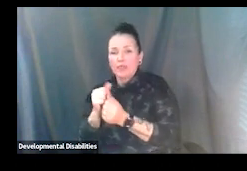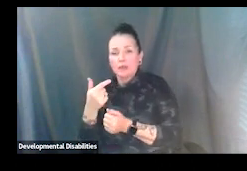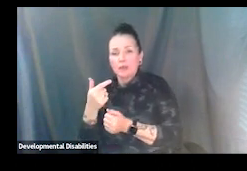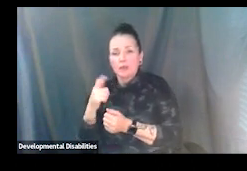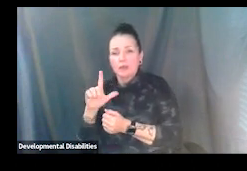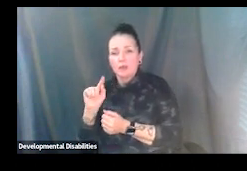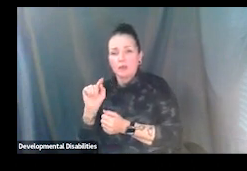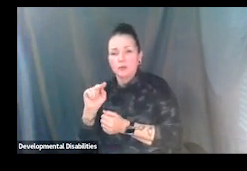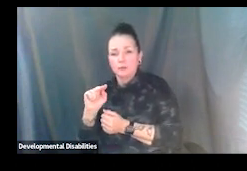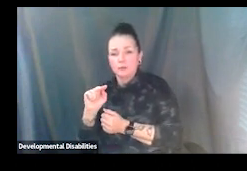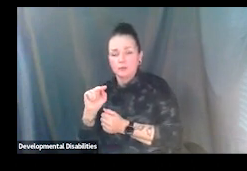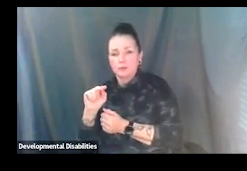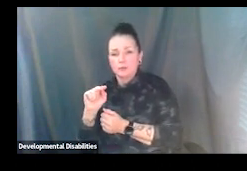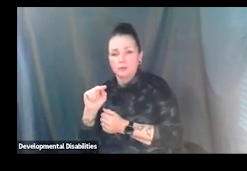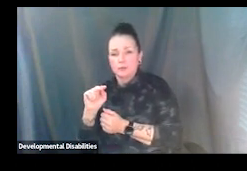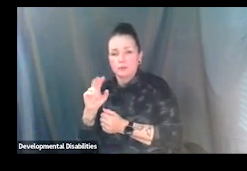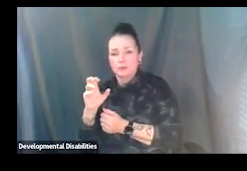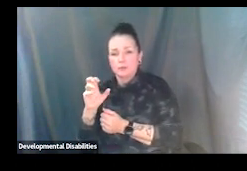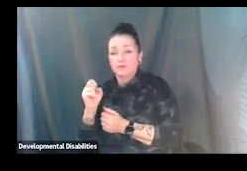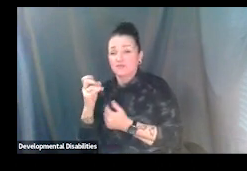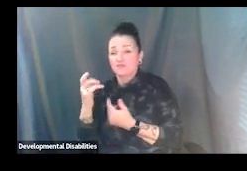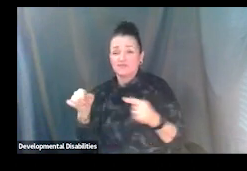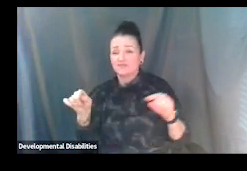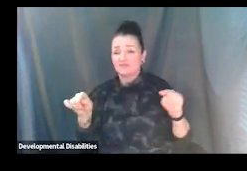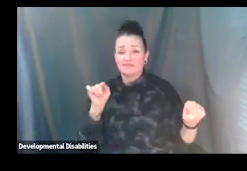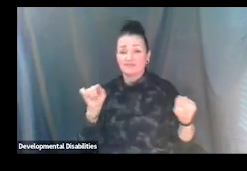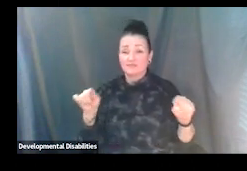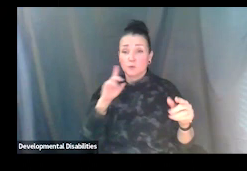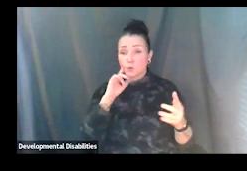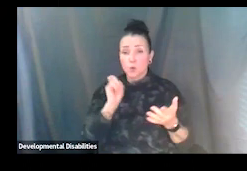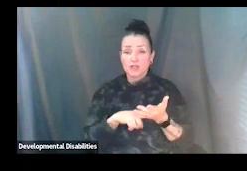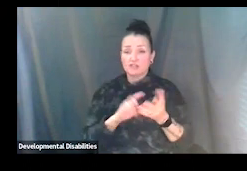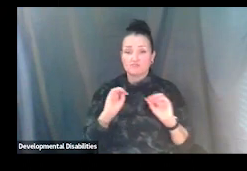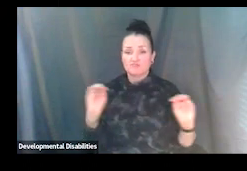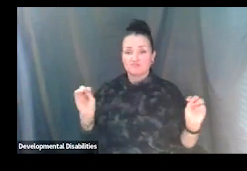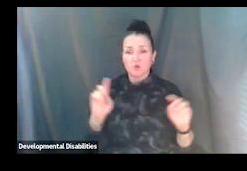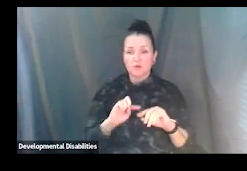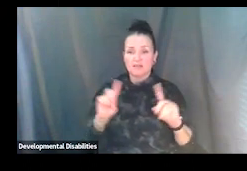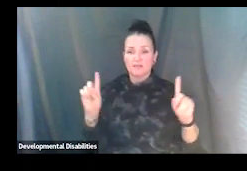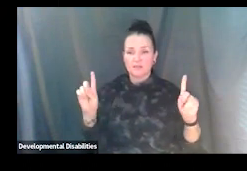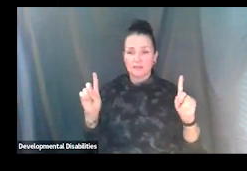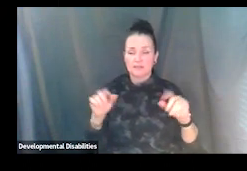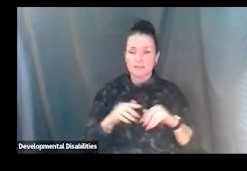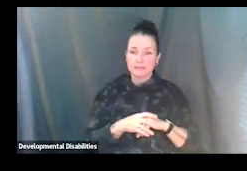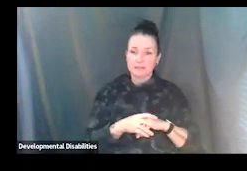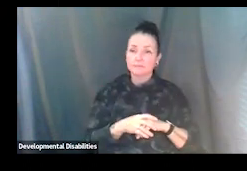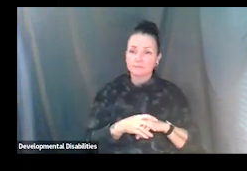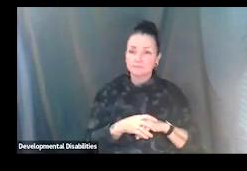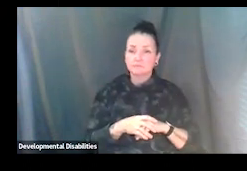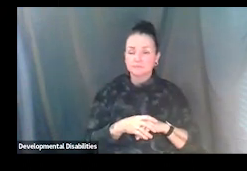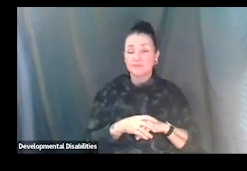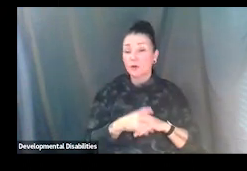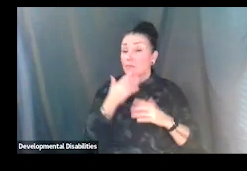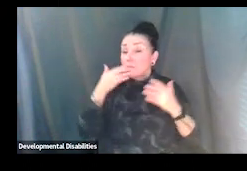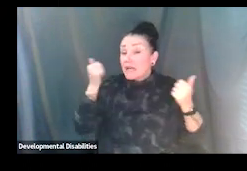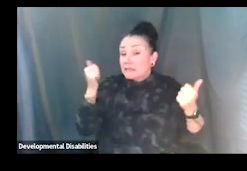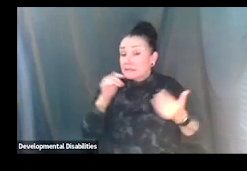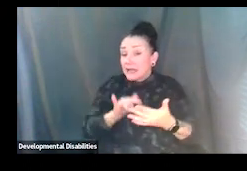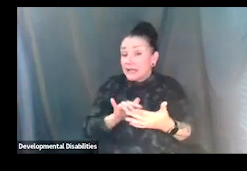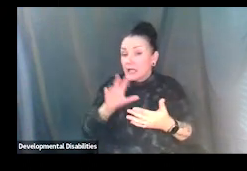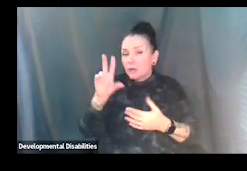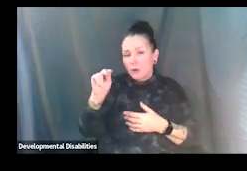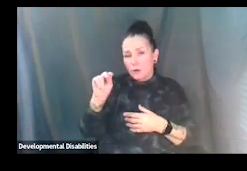period. So it's maybe the best we can do in looking at these things, but I would say that there's no great evidence for any alternative